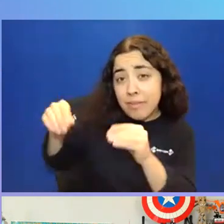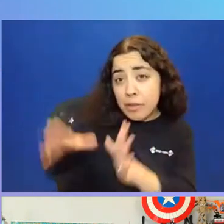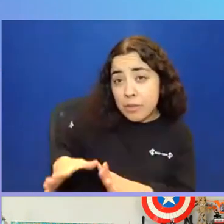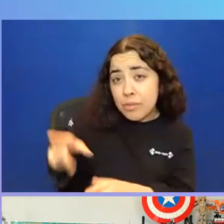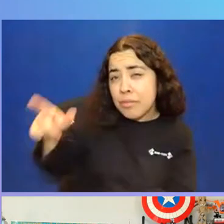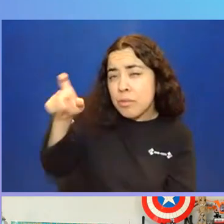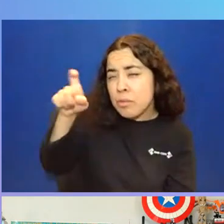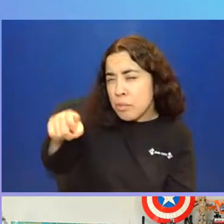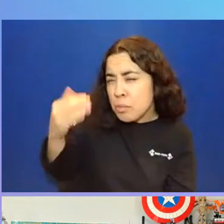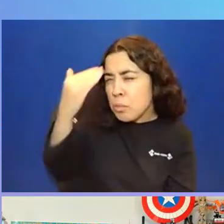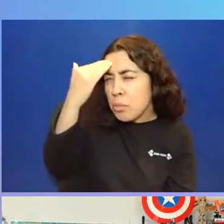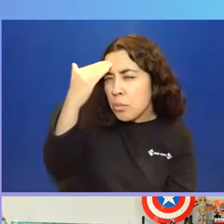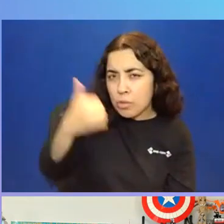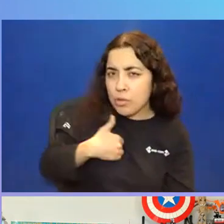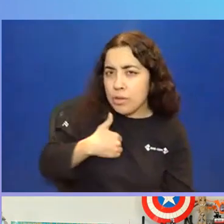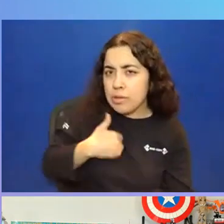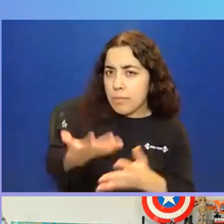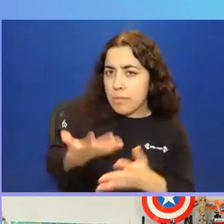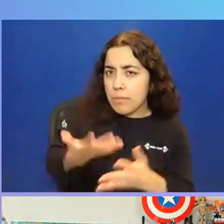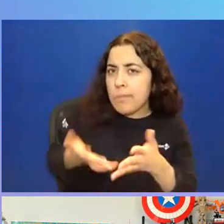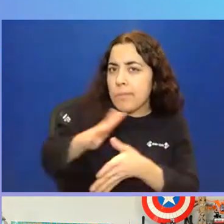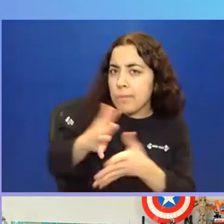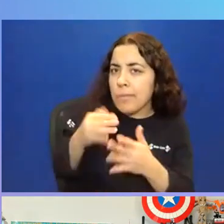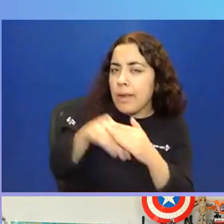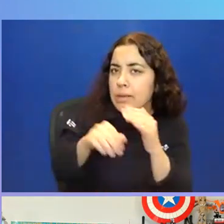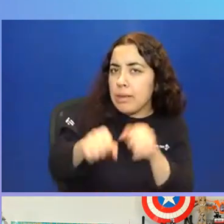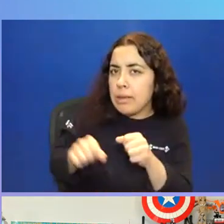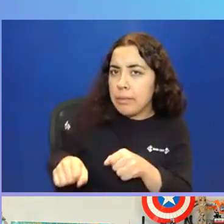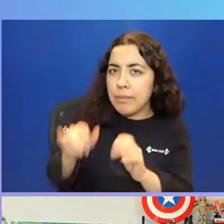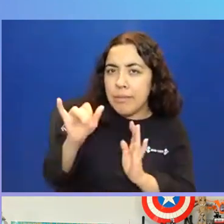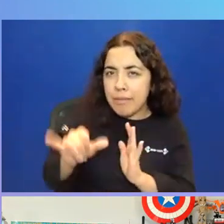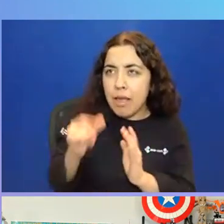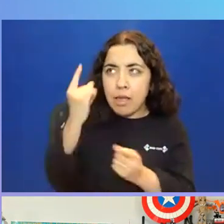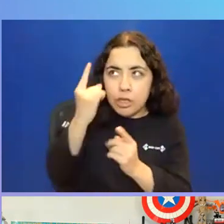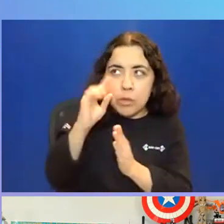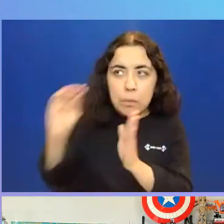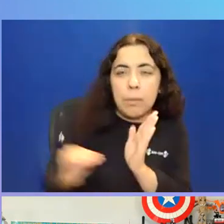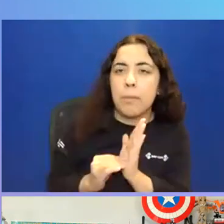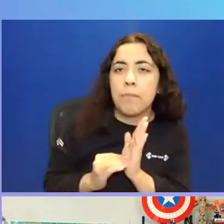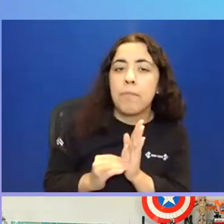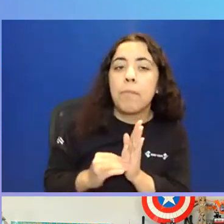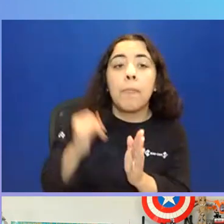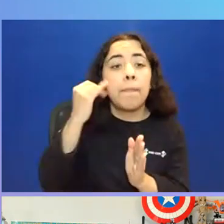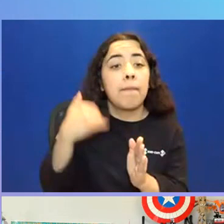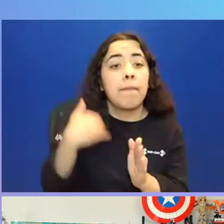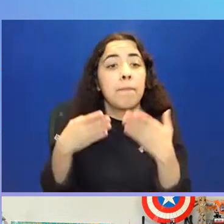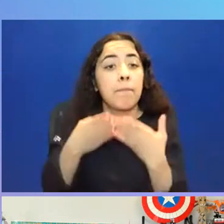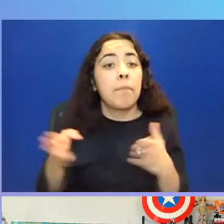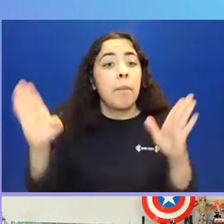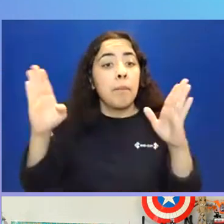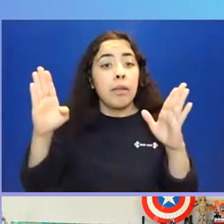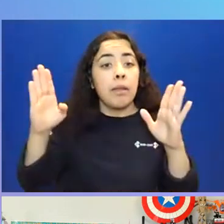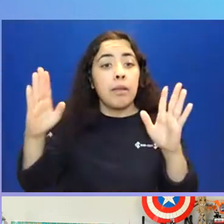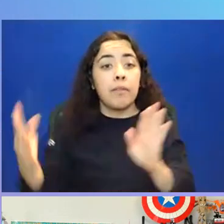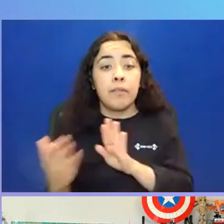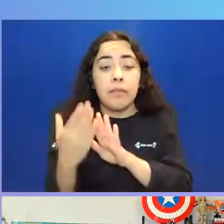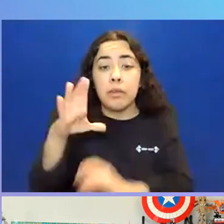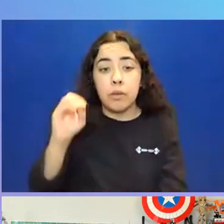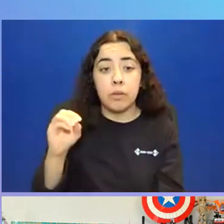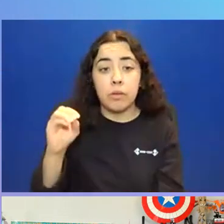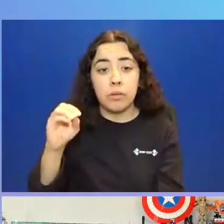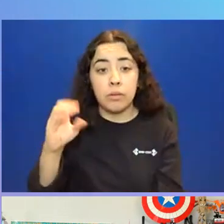these are all areas that you can consider. Another one is if you have a public-facing code of conduct, that's a great place